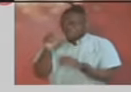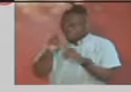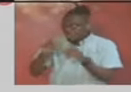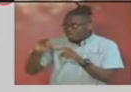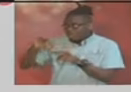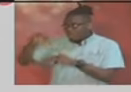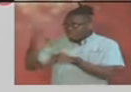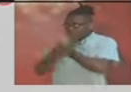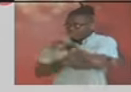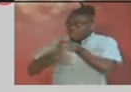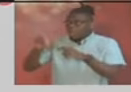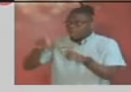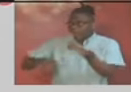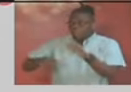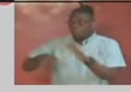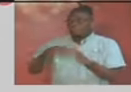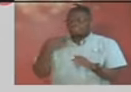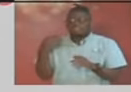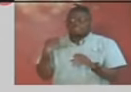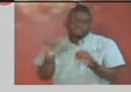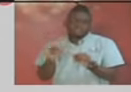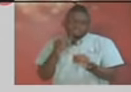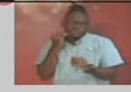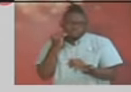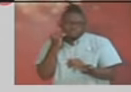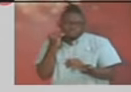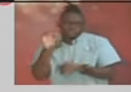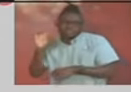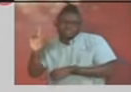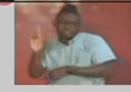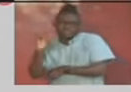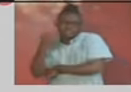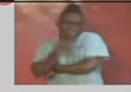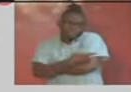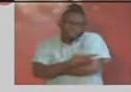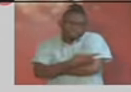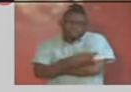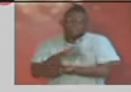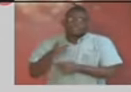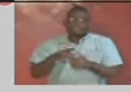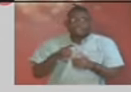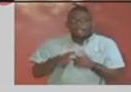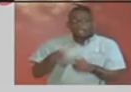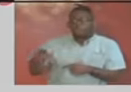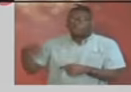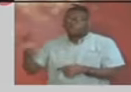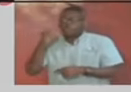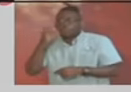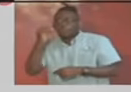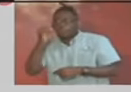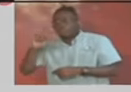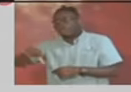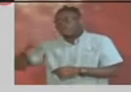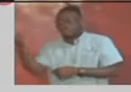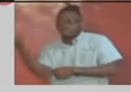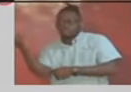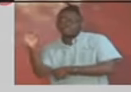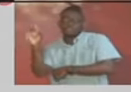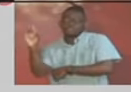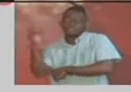in Trinidad and Tobago. We won't have the effectiveness that we want. So we want to keep those other strains out as best as we can. By way of an update